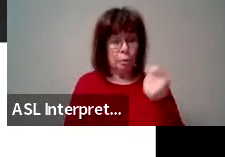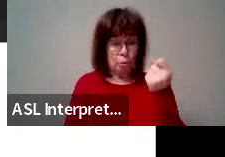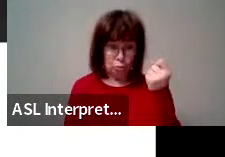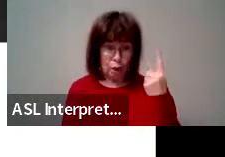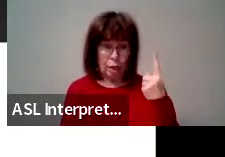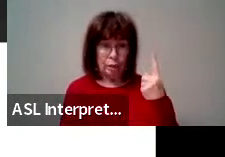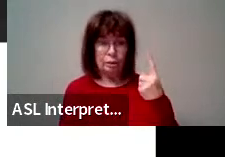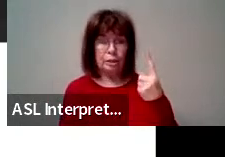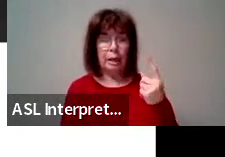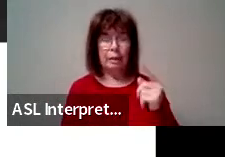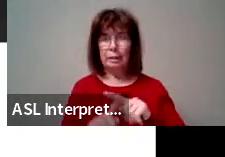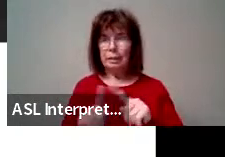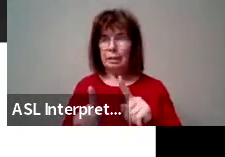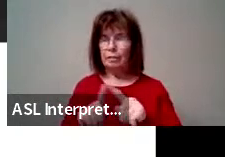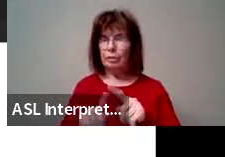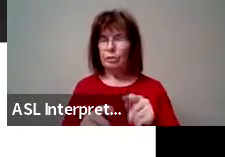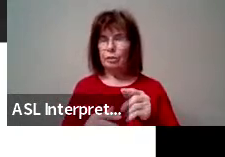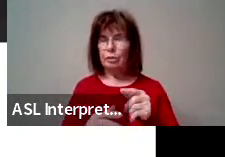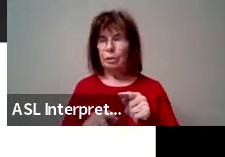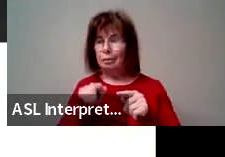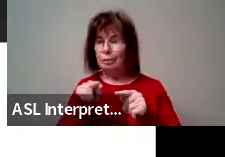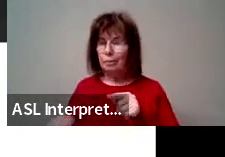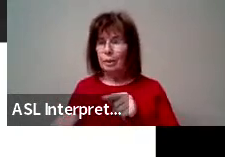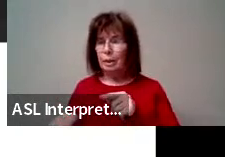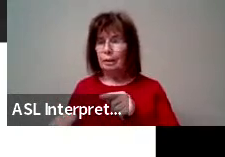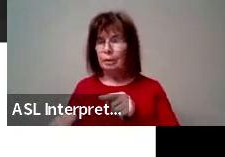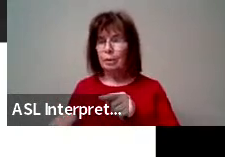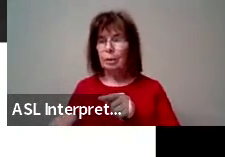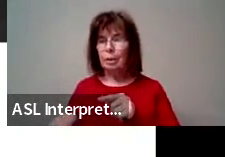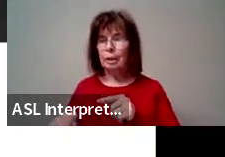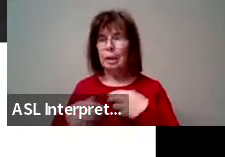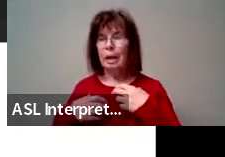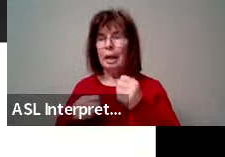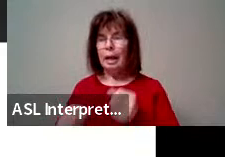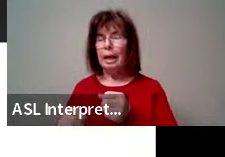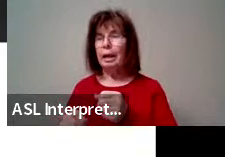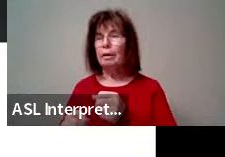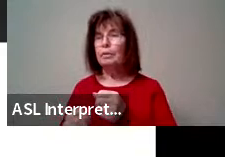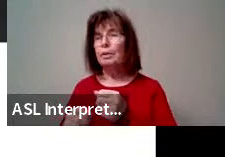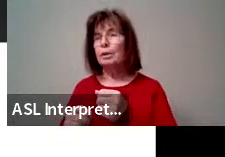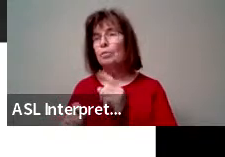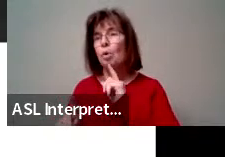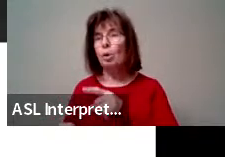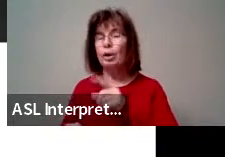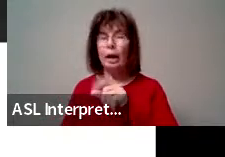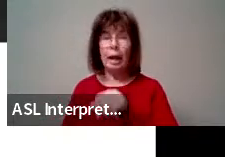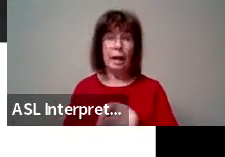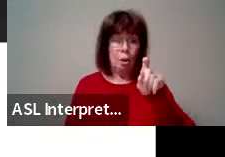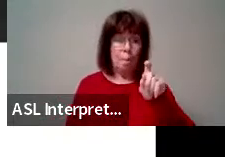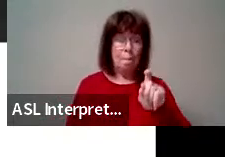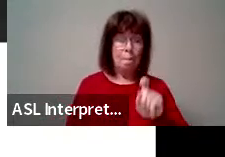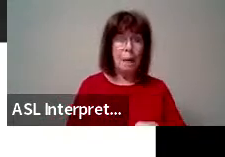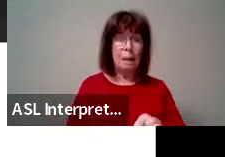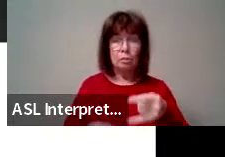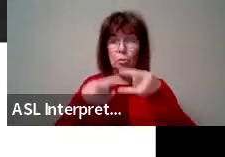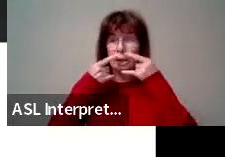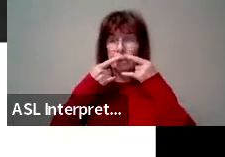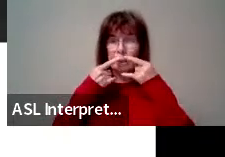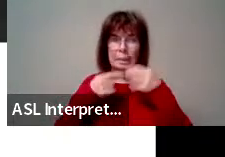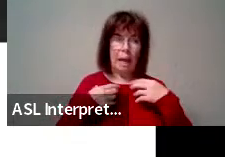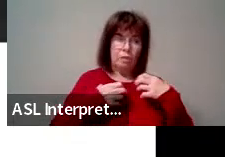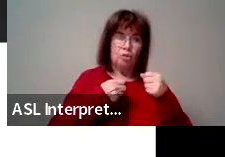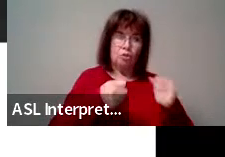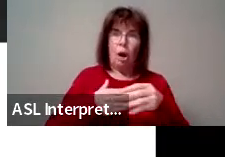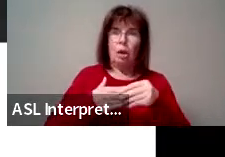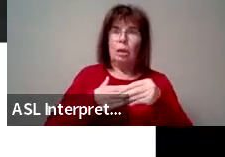the distinction between a health order and you must wear a mask, and strong guidance that